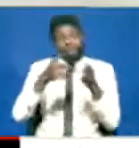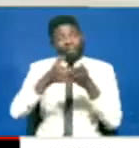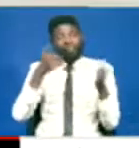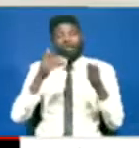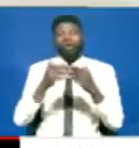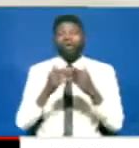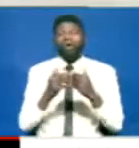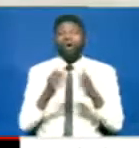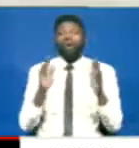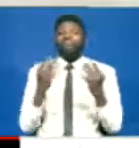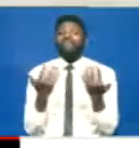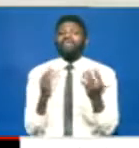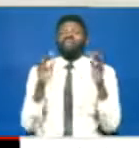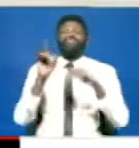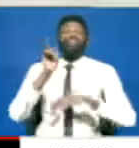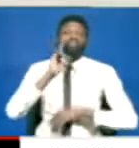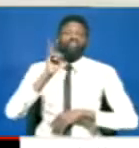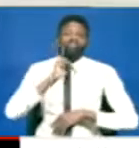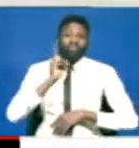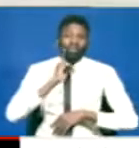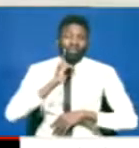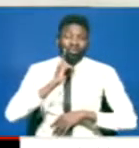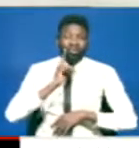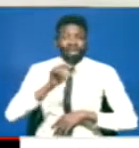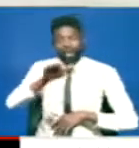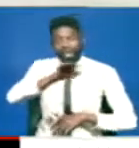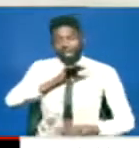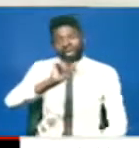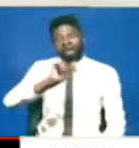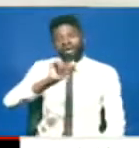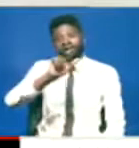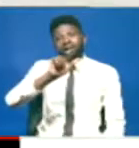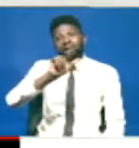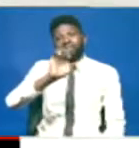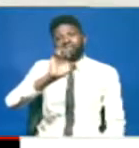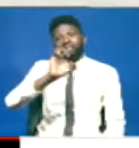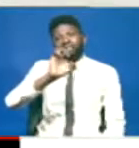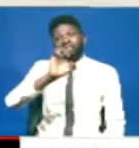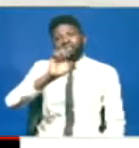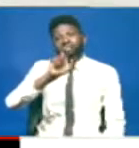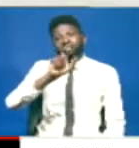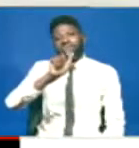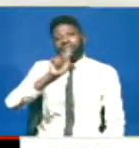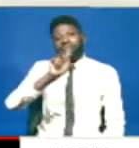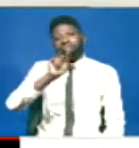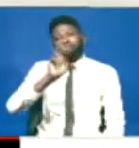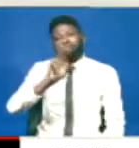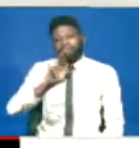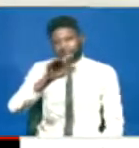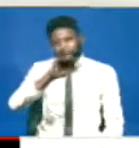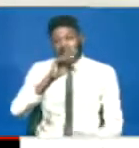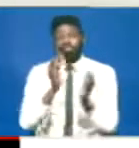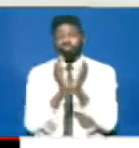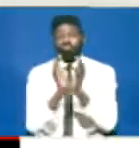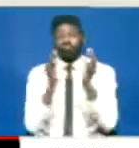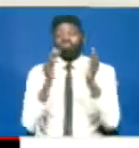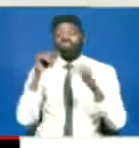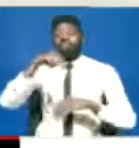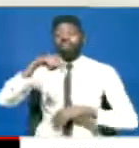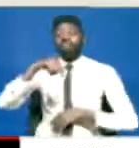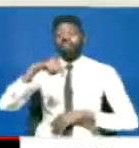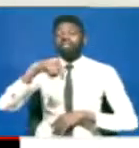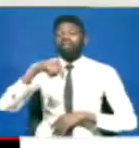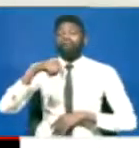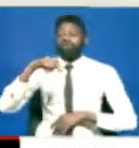ceremony tomorrow at the Alexander Stadium here in Birmingham, today very